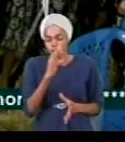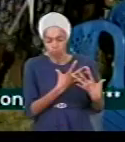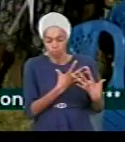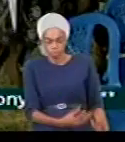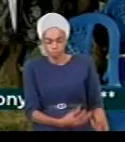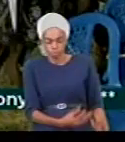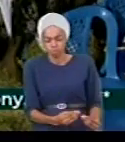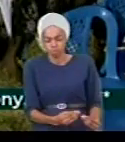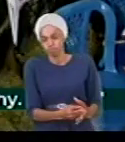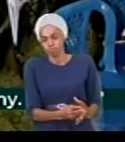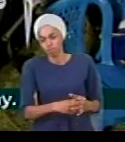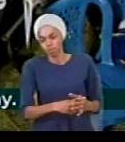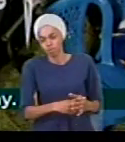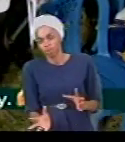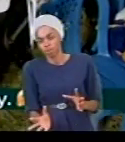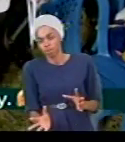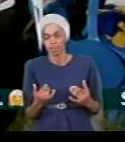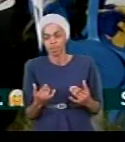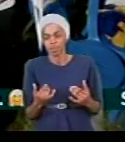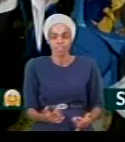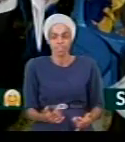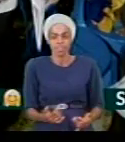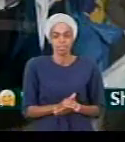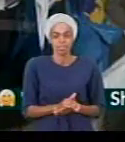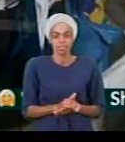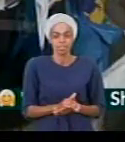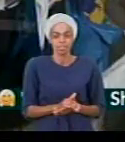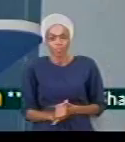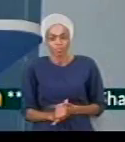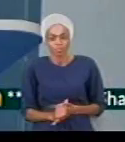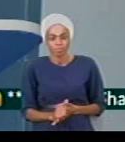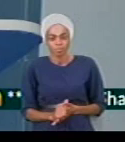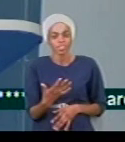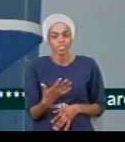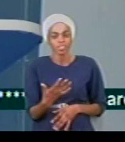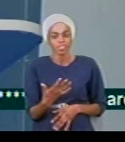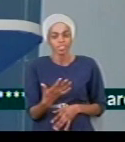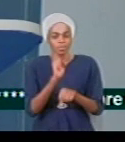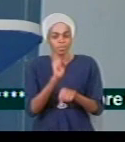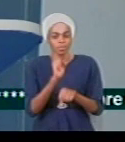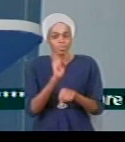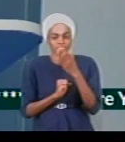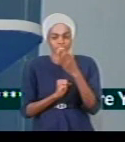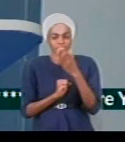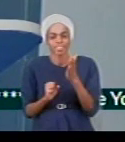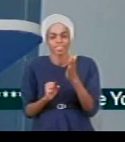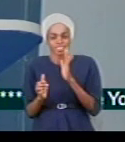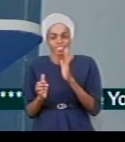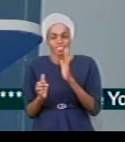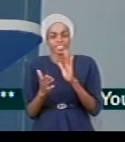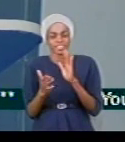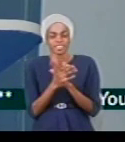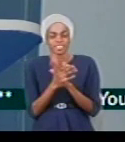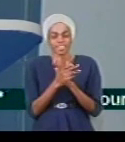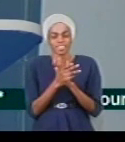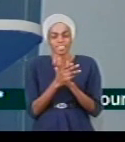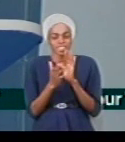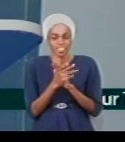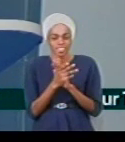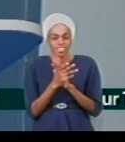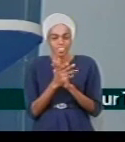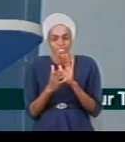Another one there. Another one there. Another one there. Put your hands together